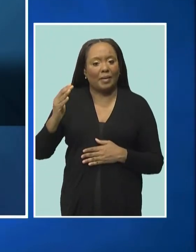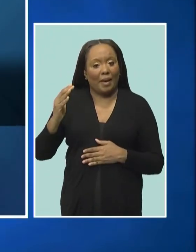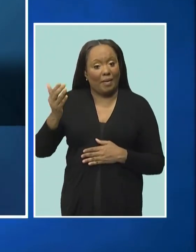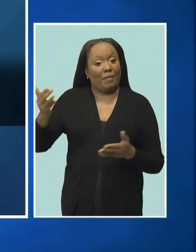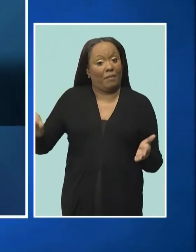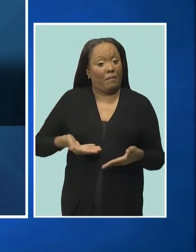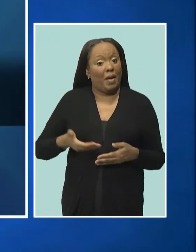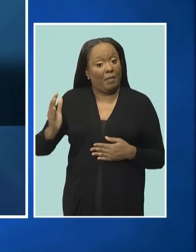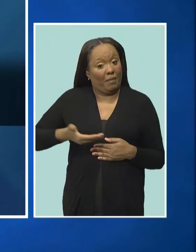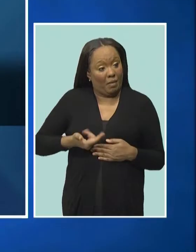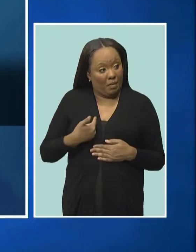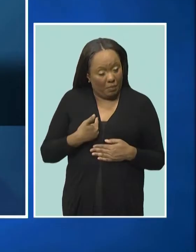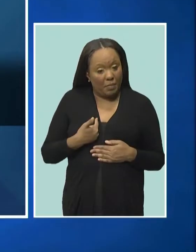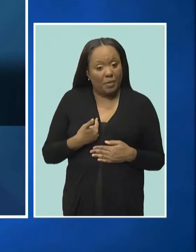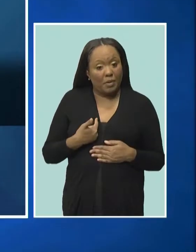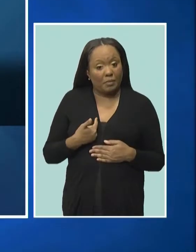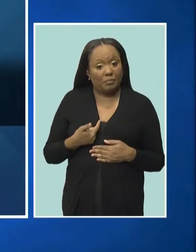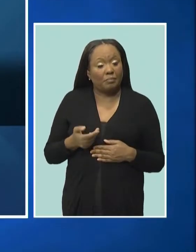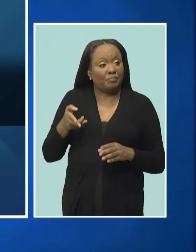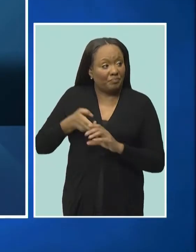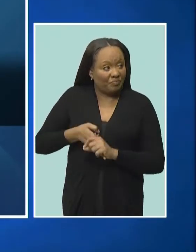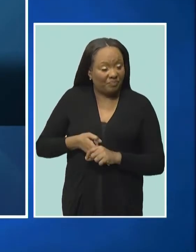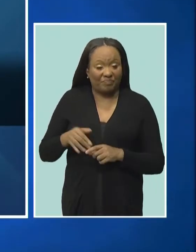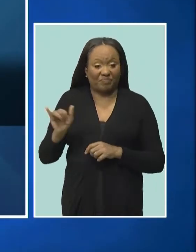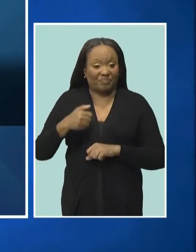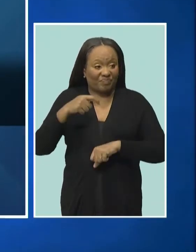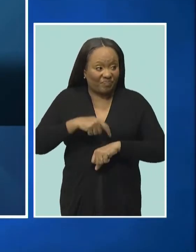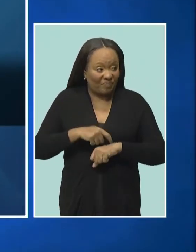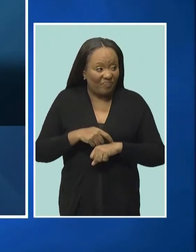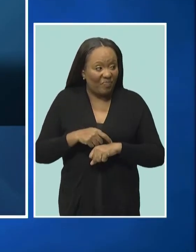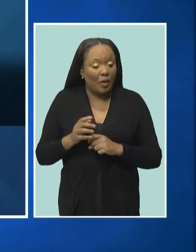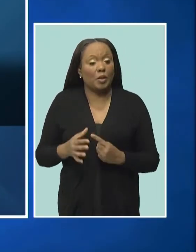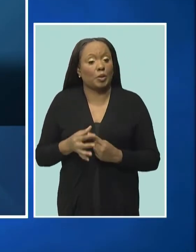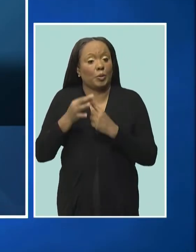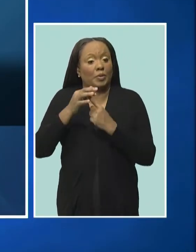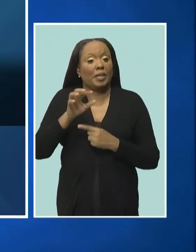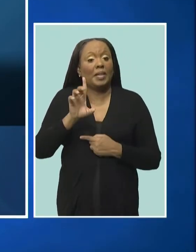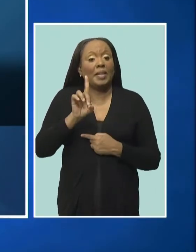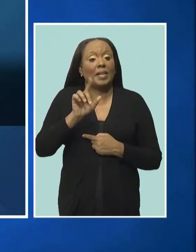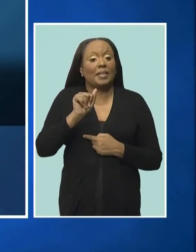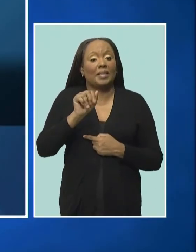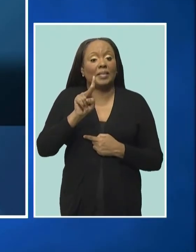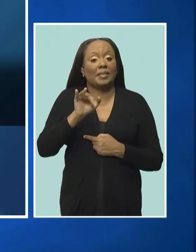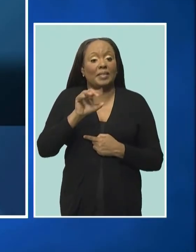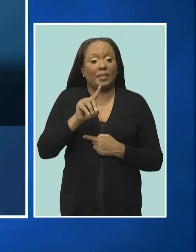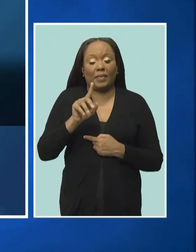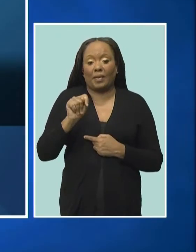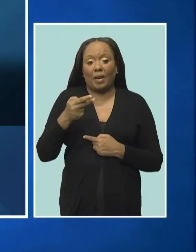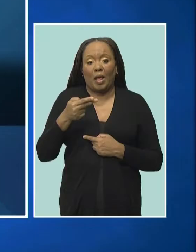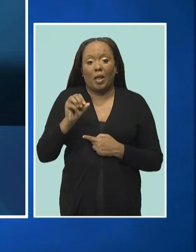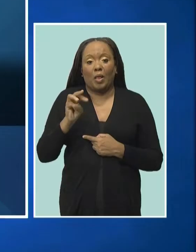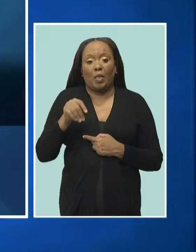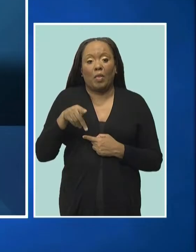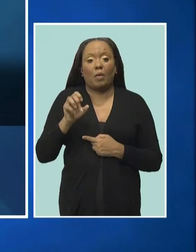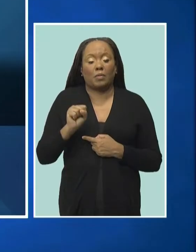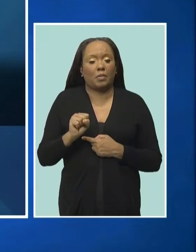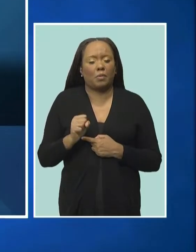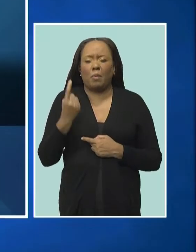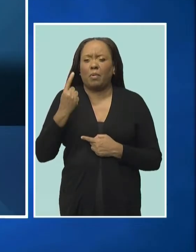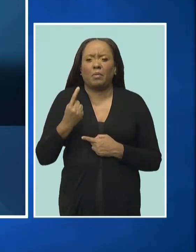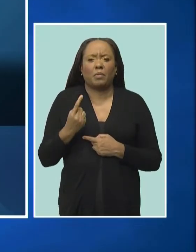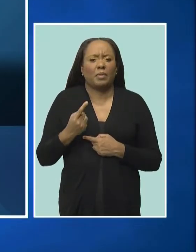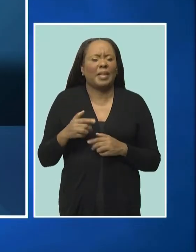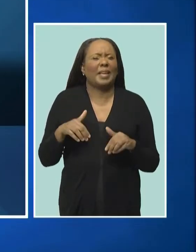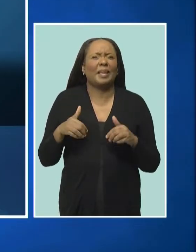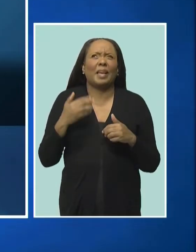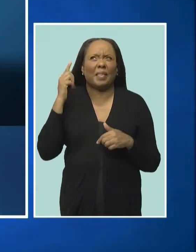fact, in that same year, that same period, he appointed David Thompson as one of the youngest ever ministers of government. I believe it was the